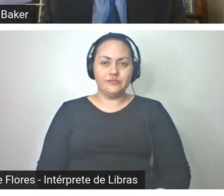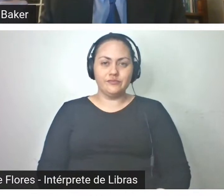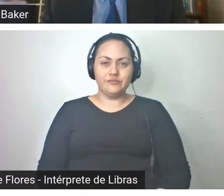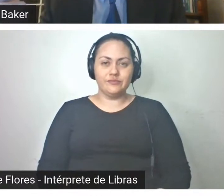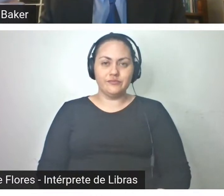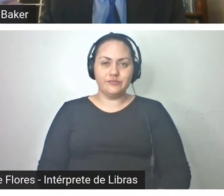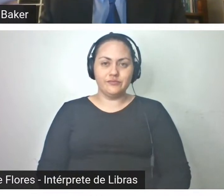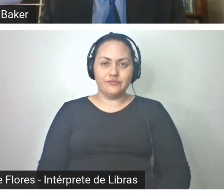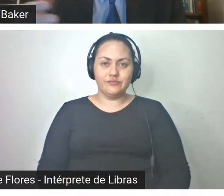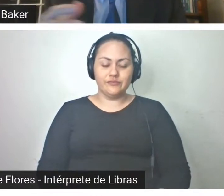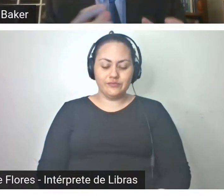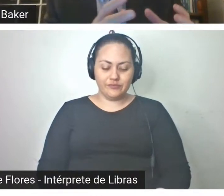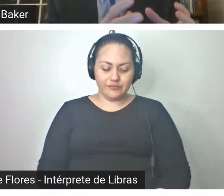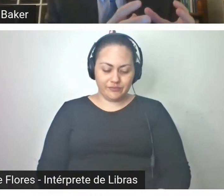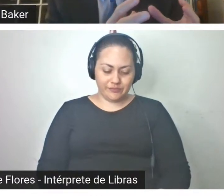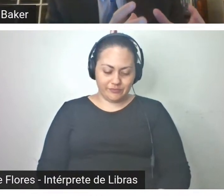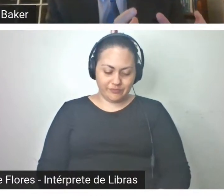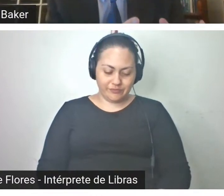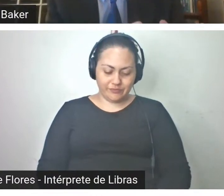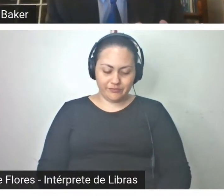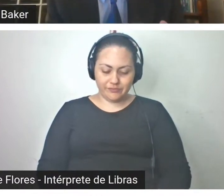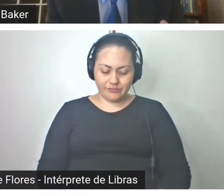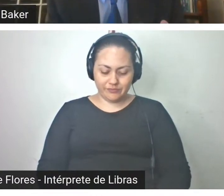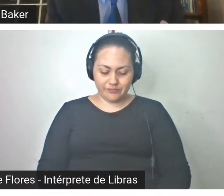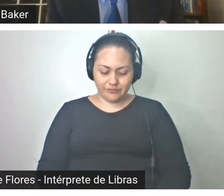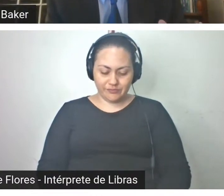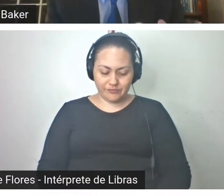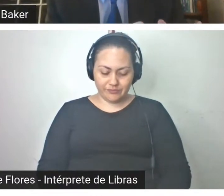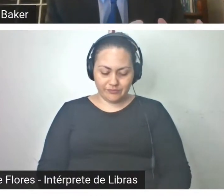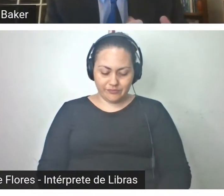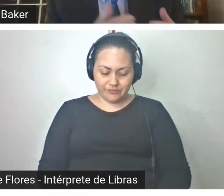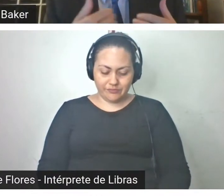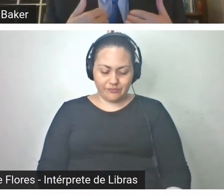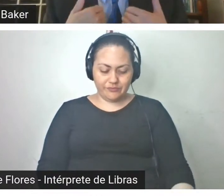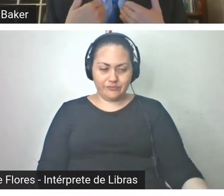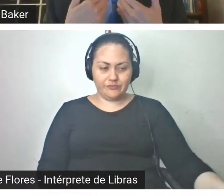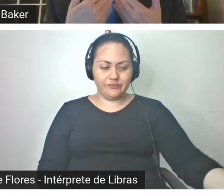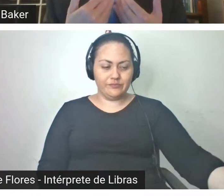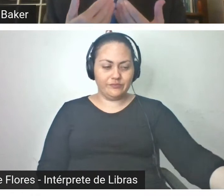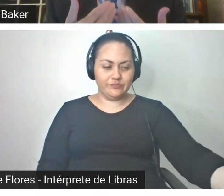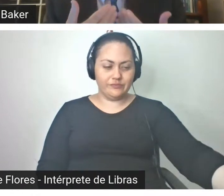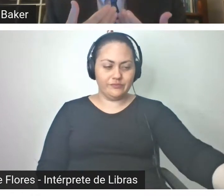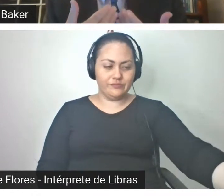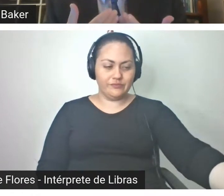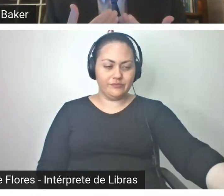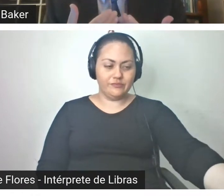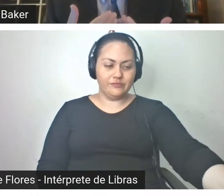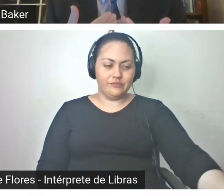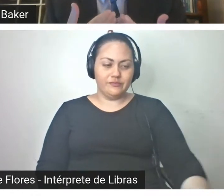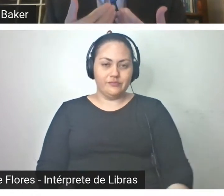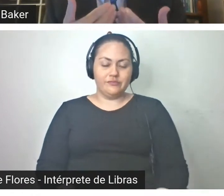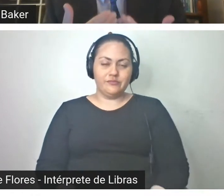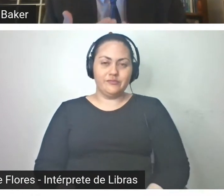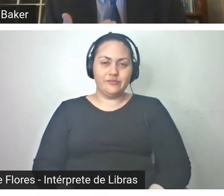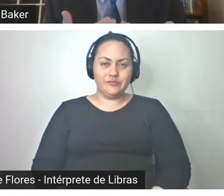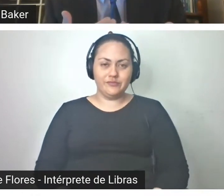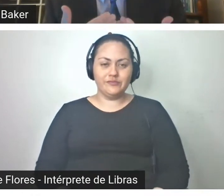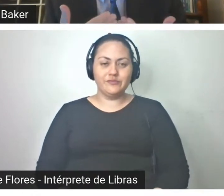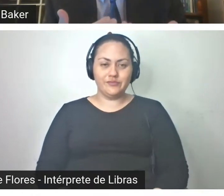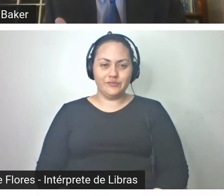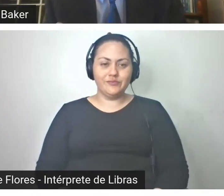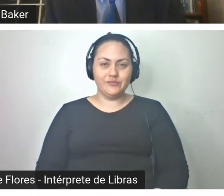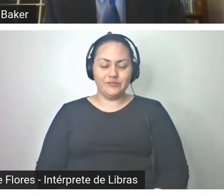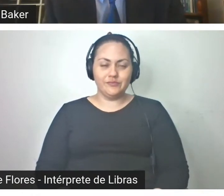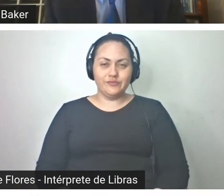or our education systems in wealthy neighborhoods. And we see our media often projecting